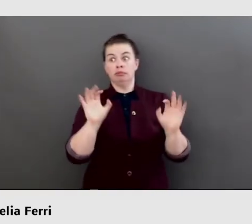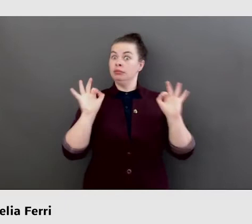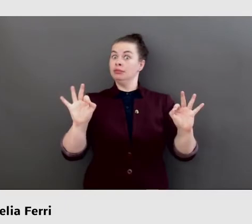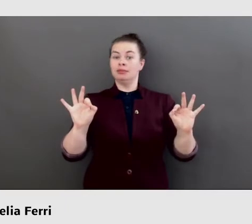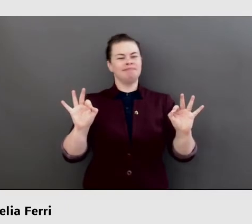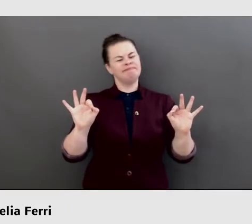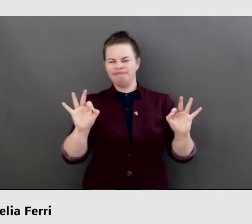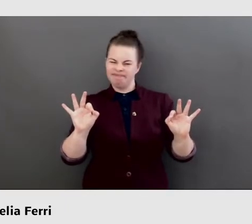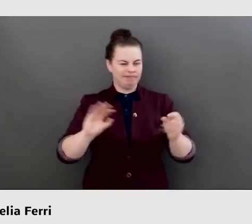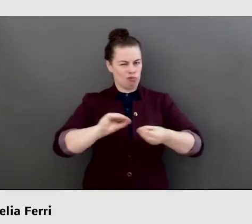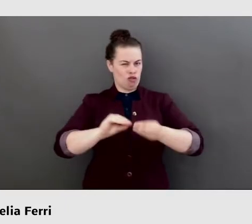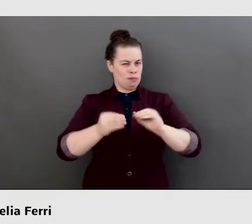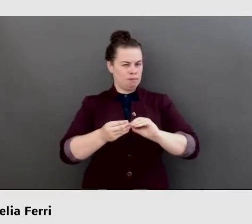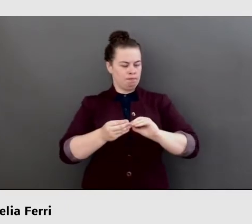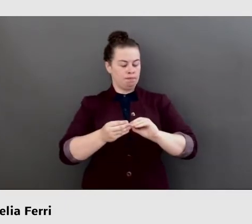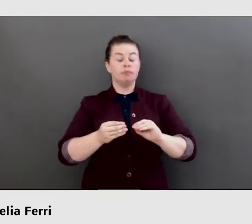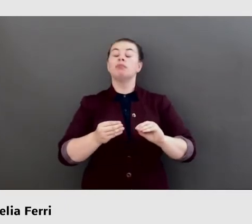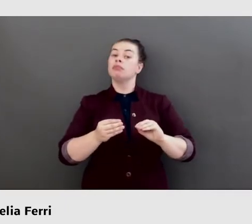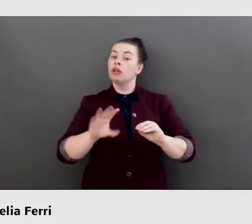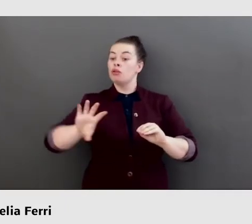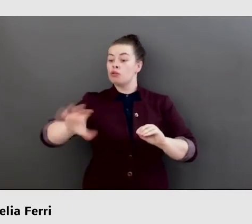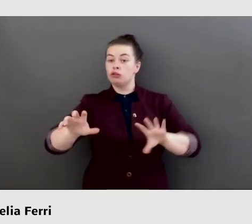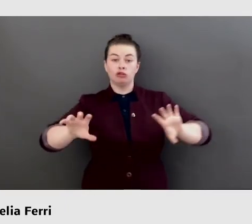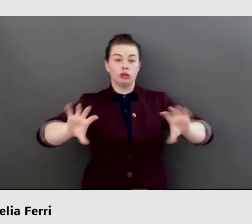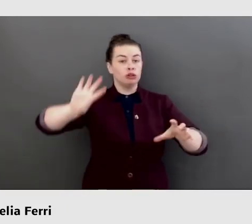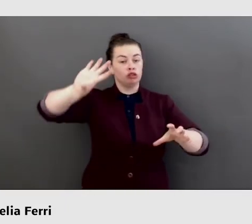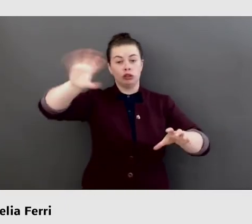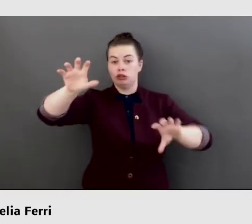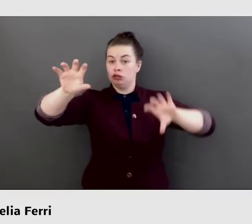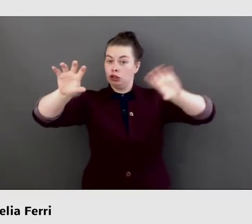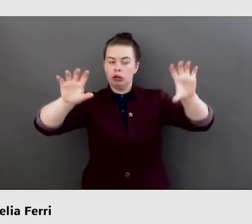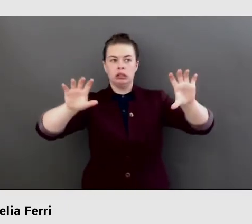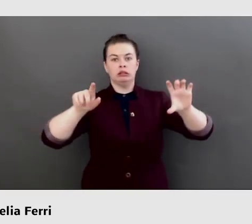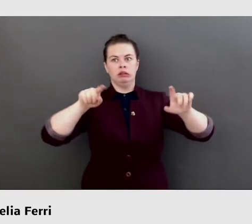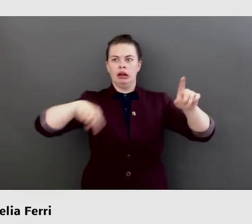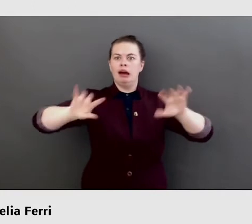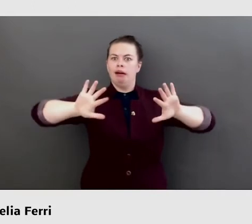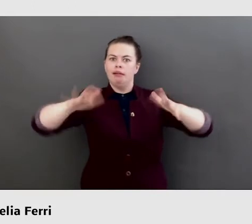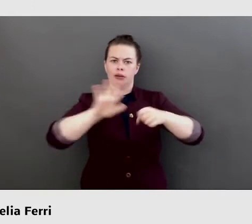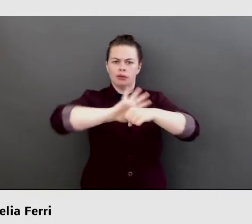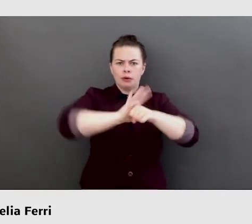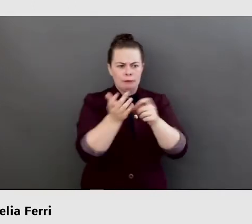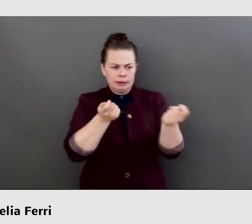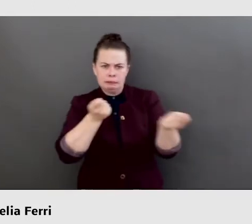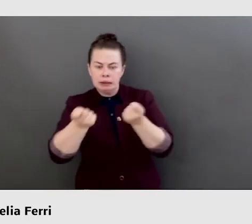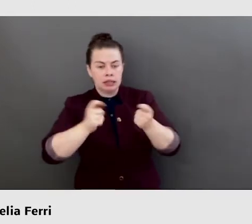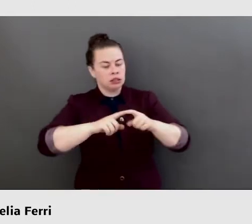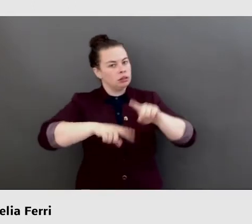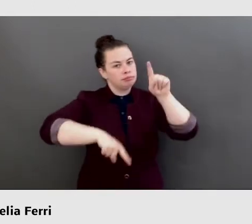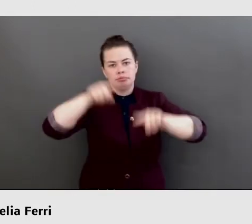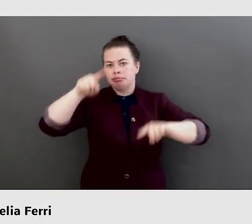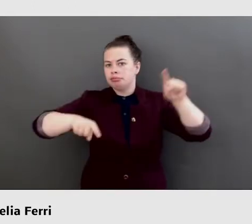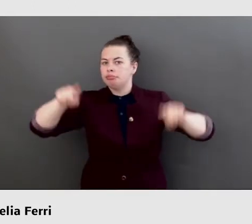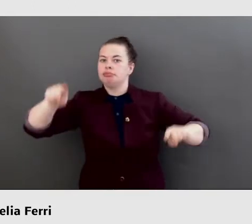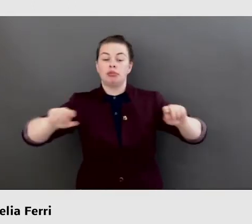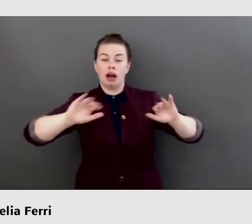issues. Still, there is a lack of coordination among the member states when it comes to common risk criteria. There is no common